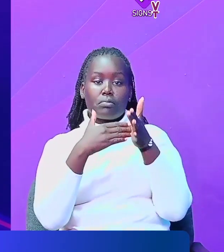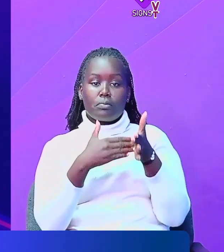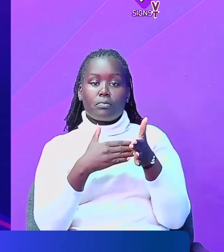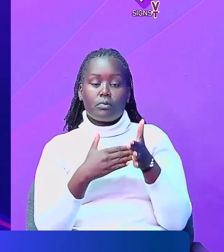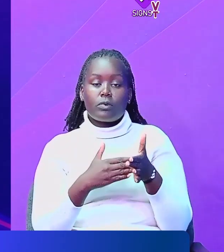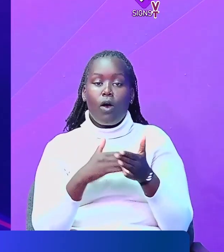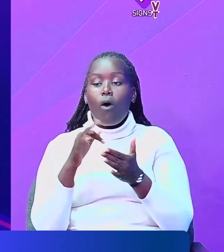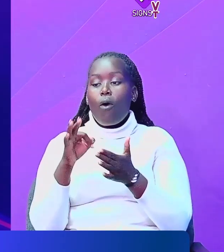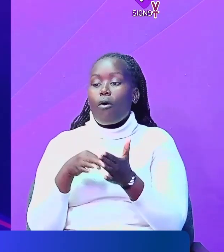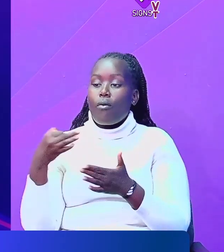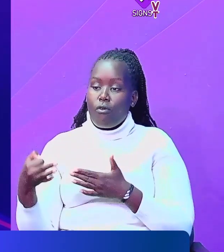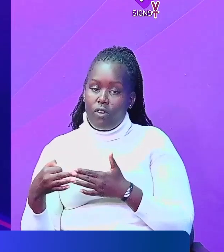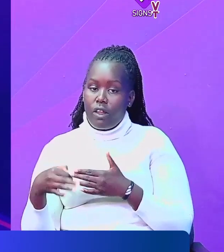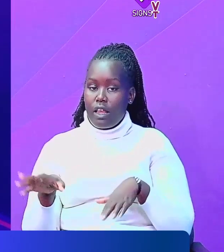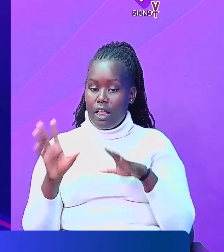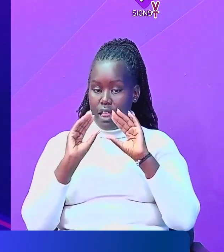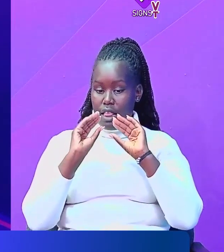befalling the teaching